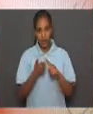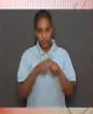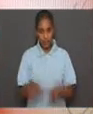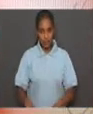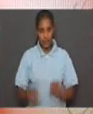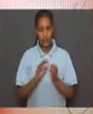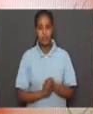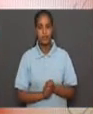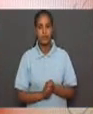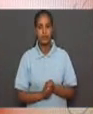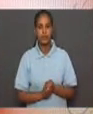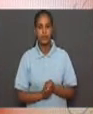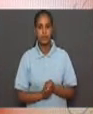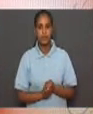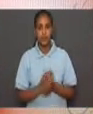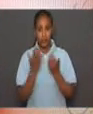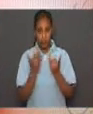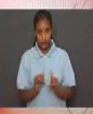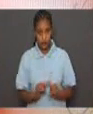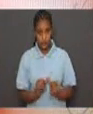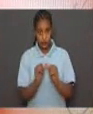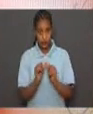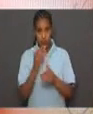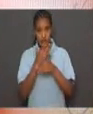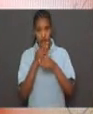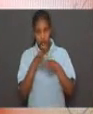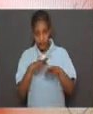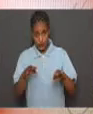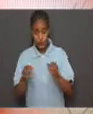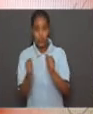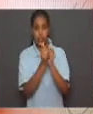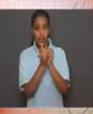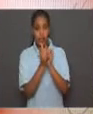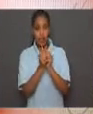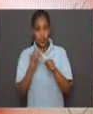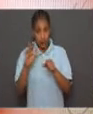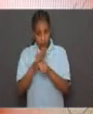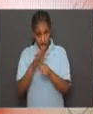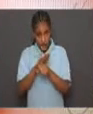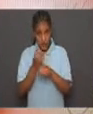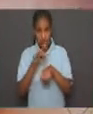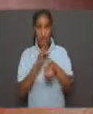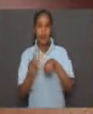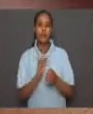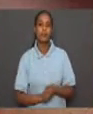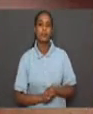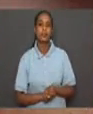Welcome back, students. Let us go through the statements together and fill in the blanks.